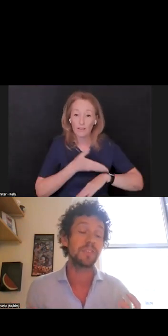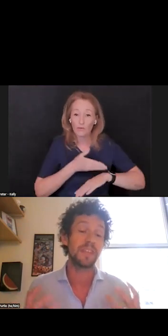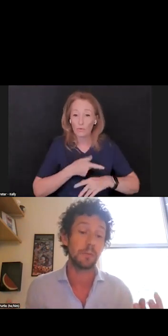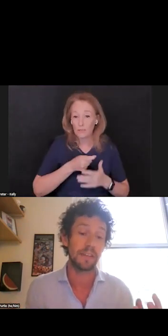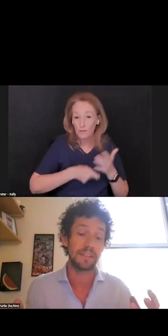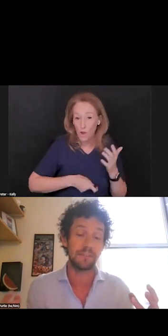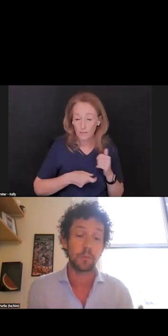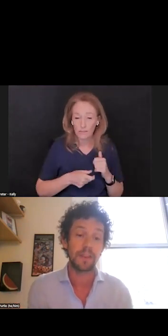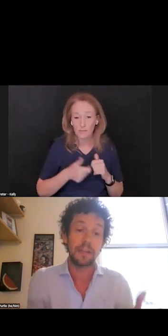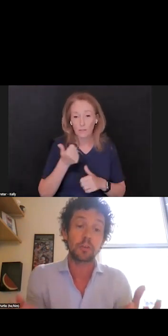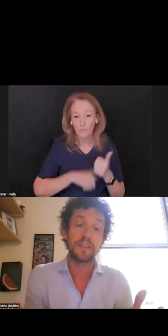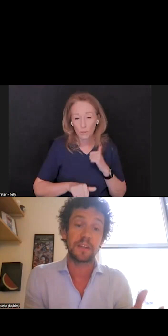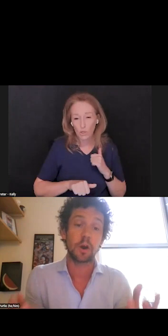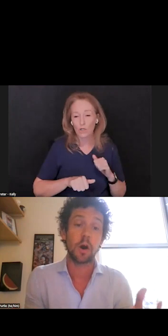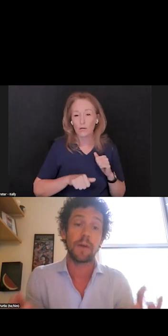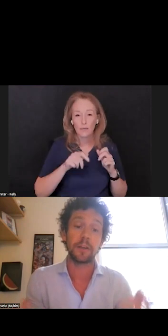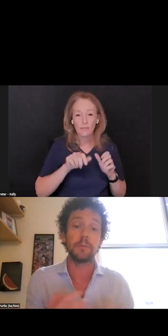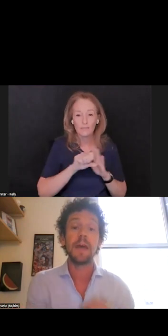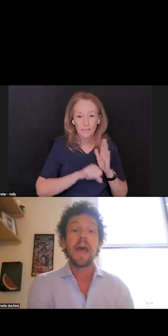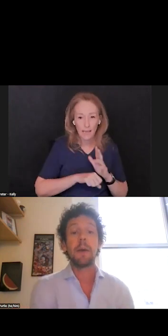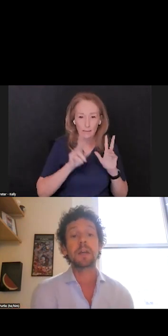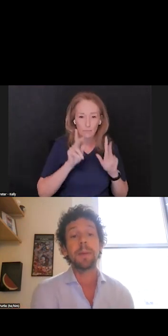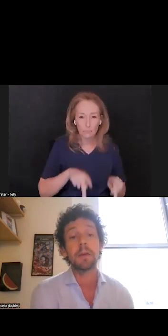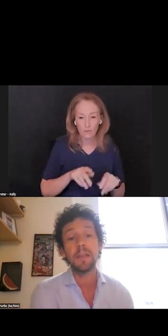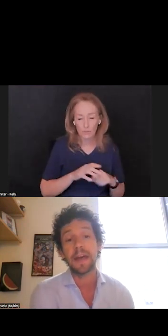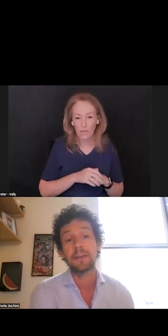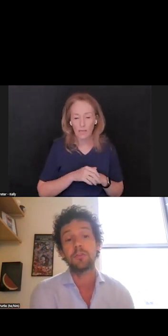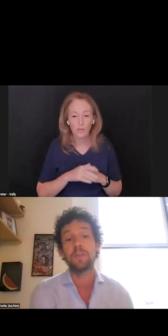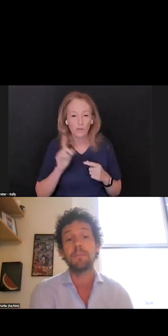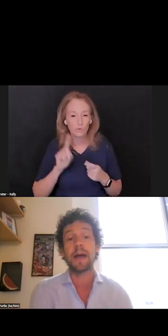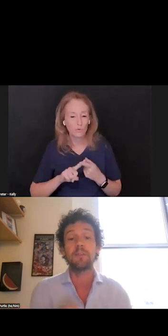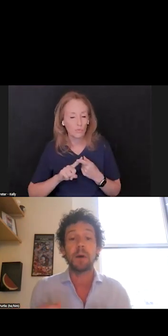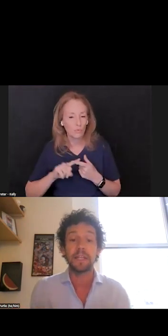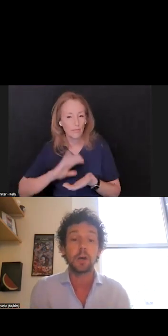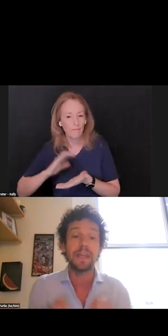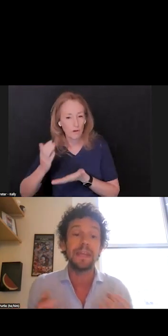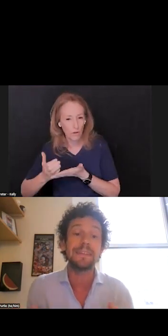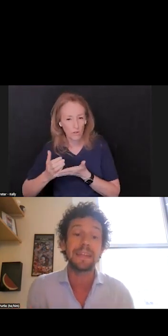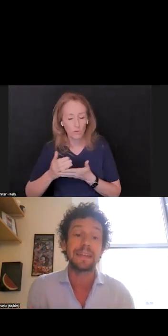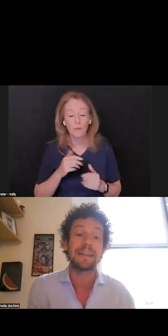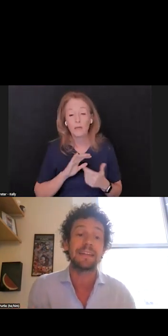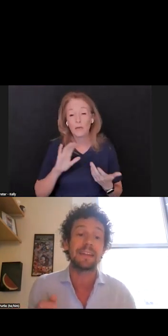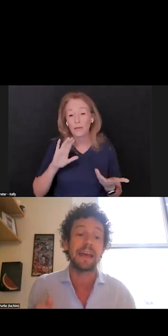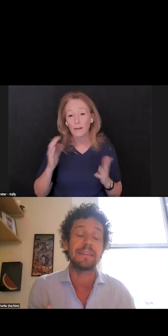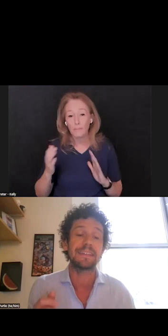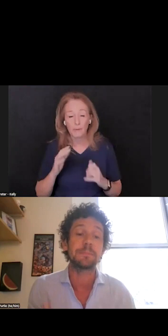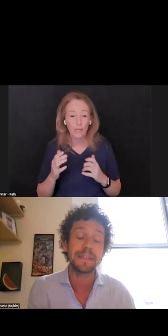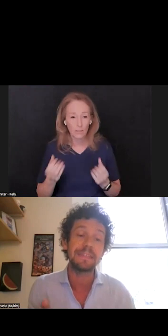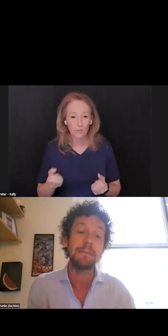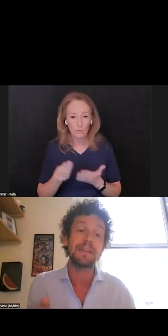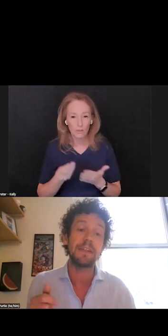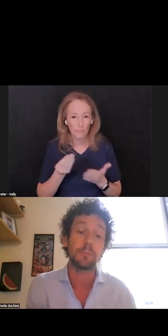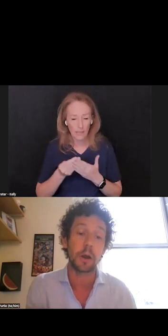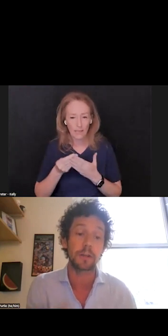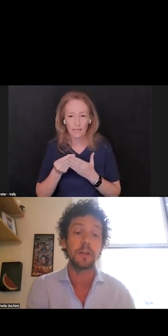cost per state resident for the increase in call volume. And we're comparing that to the amount of money going into states that has